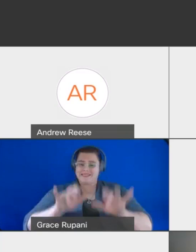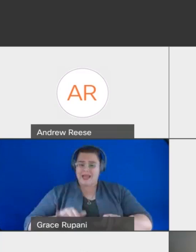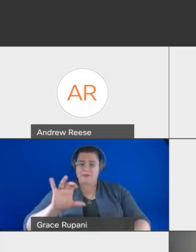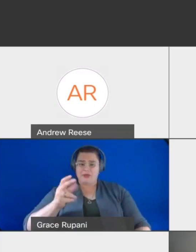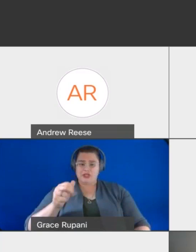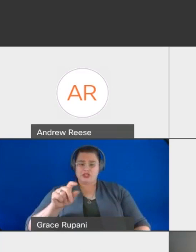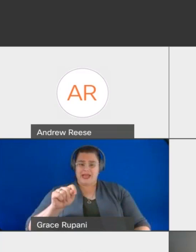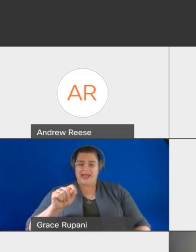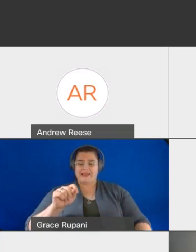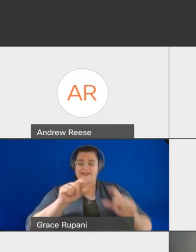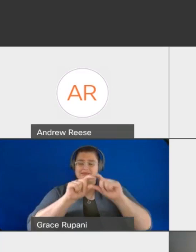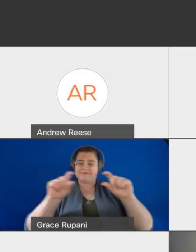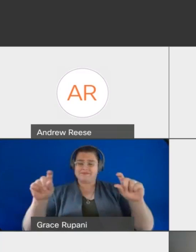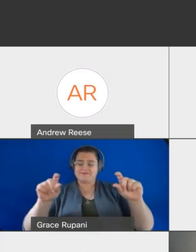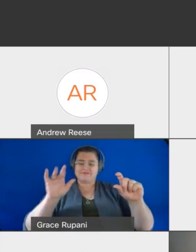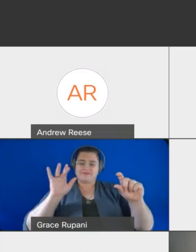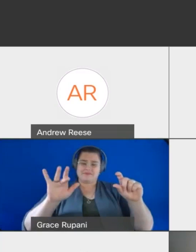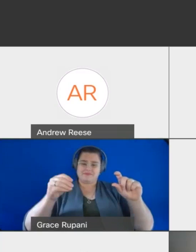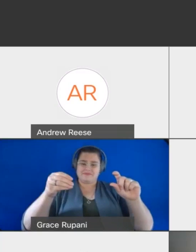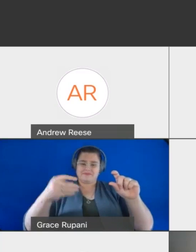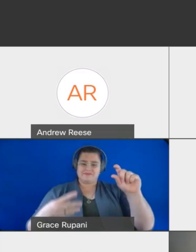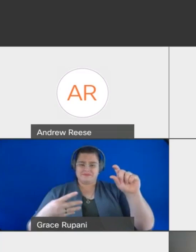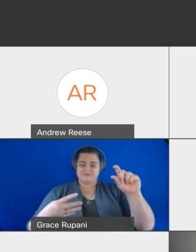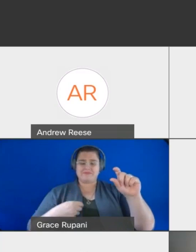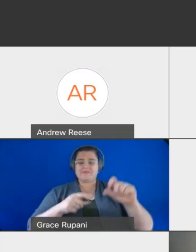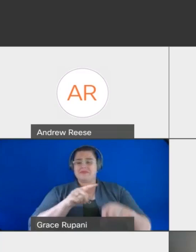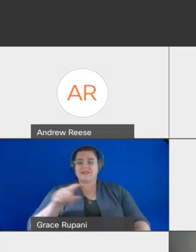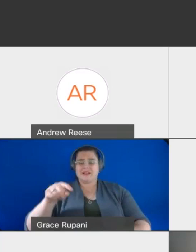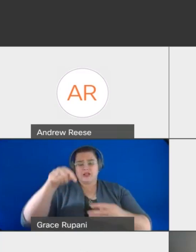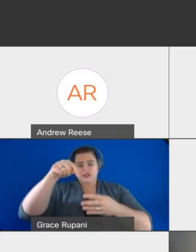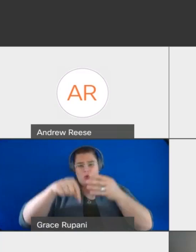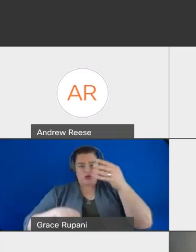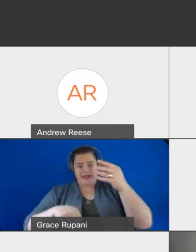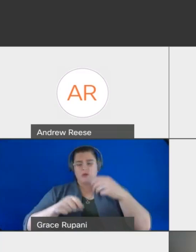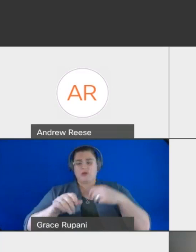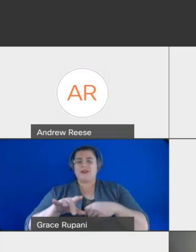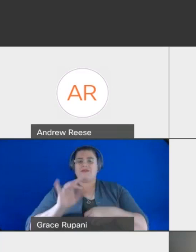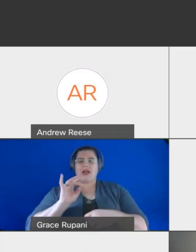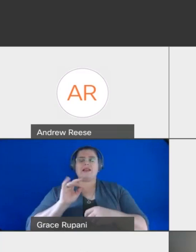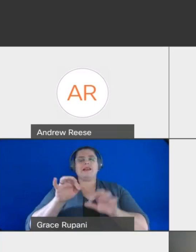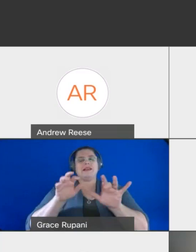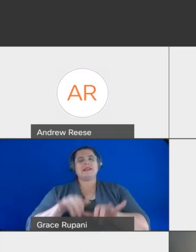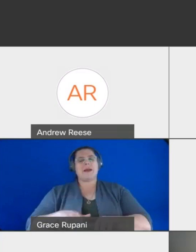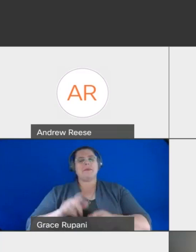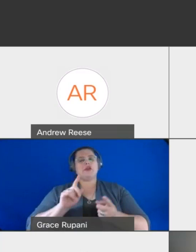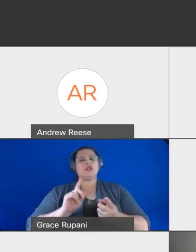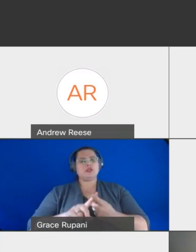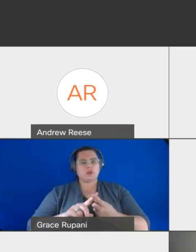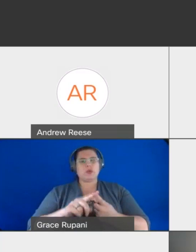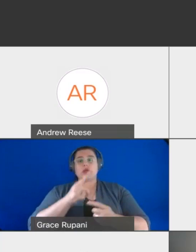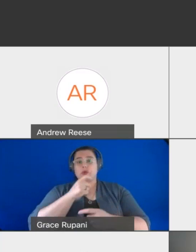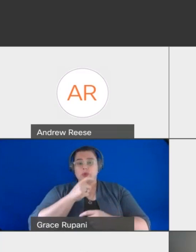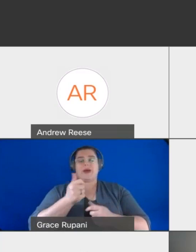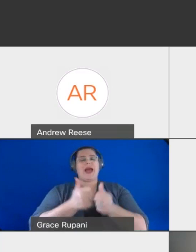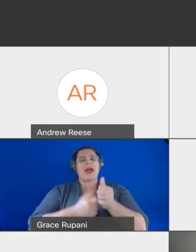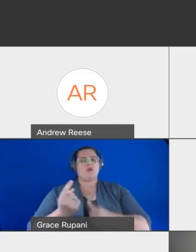are typing in, that you scroll down and type in to everyone. And that's something, if people